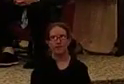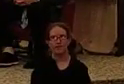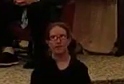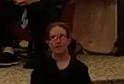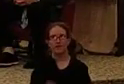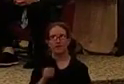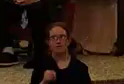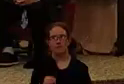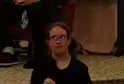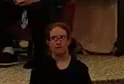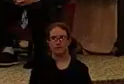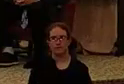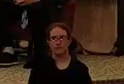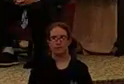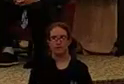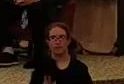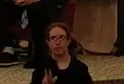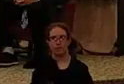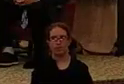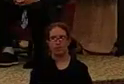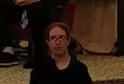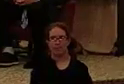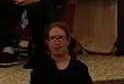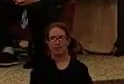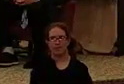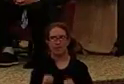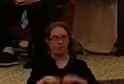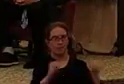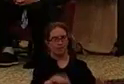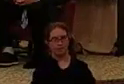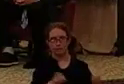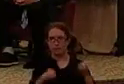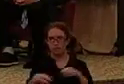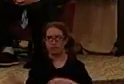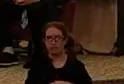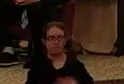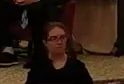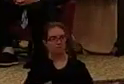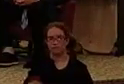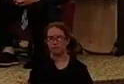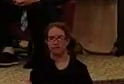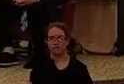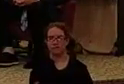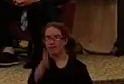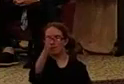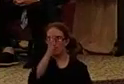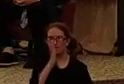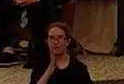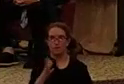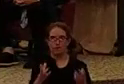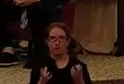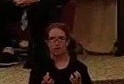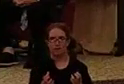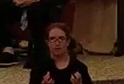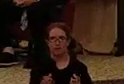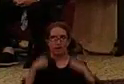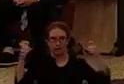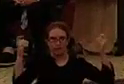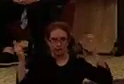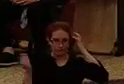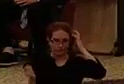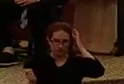He sojourned. He moved here a little while, moved there a little while, moved there a little while, moved there a little while. Then he ended up where God wanted him. Hallelujah.